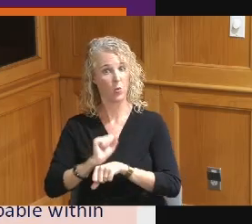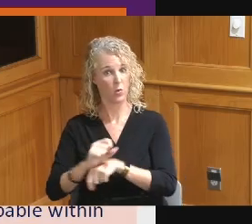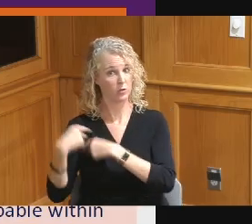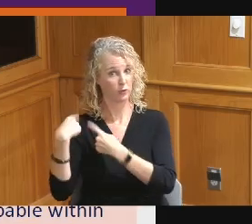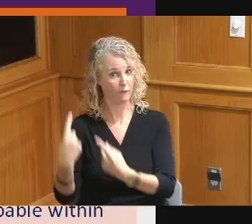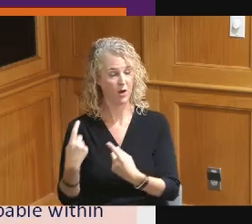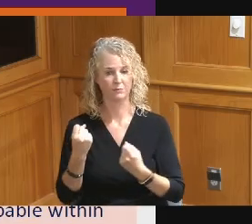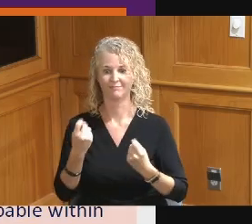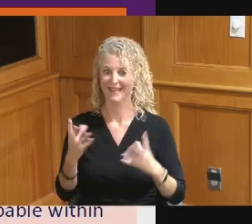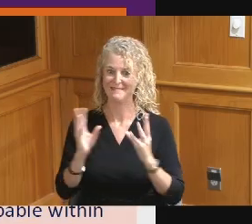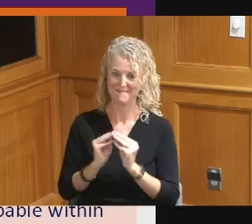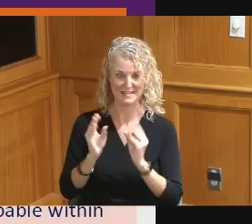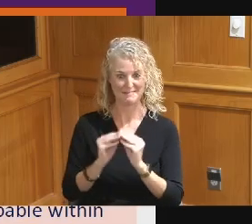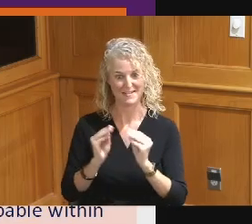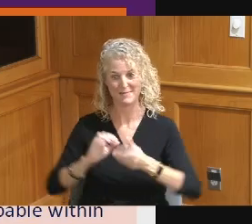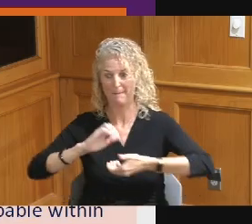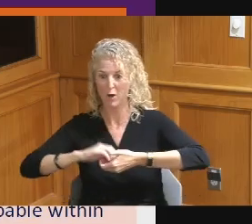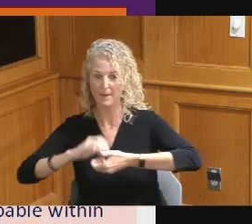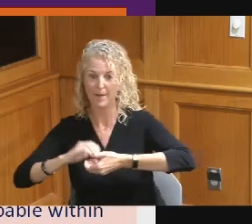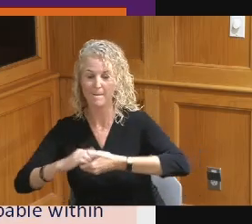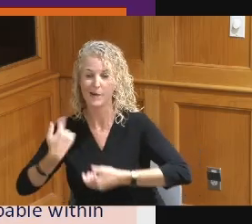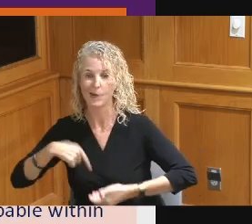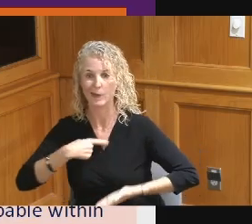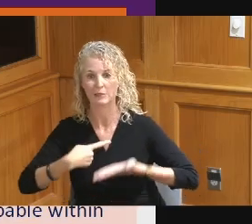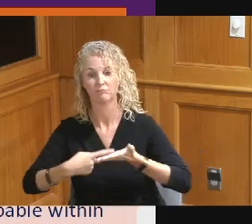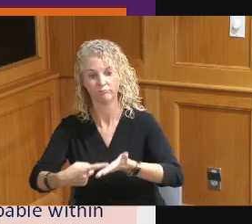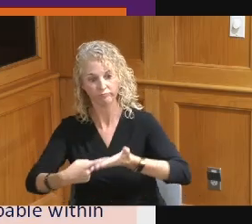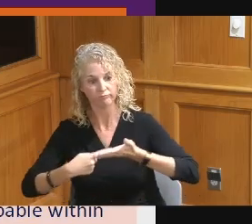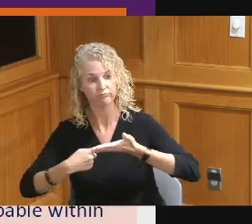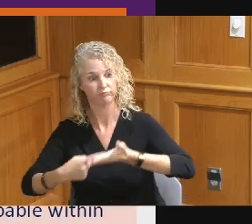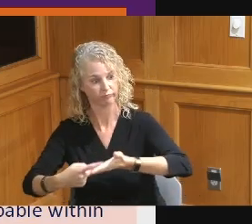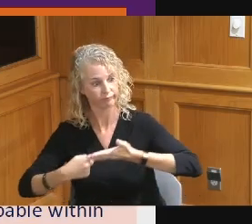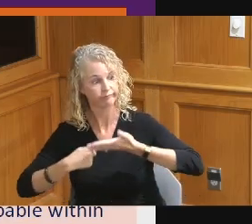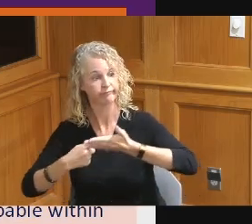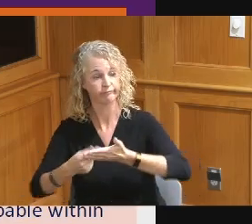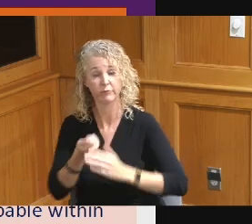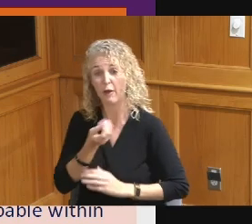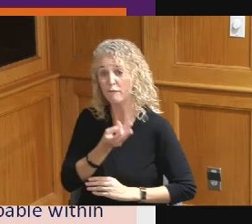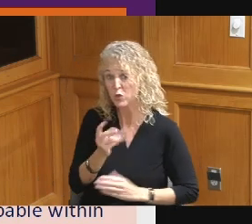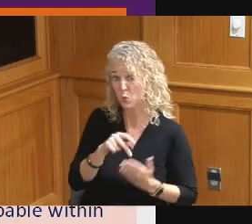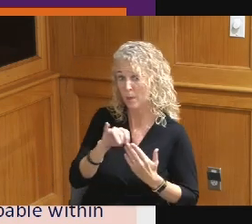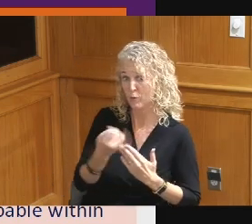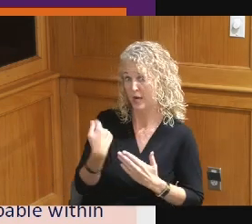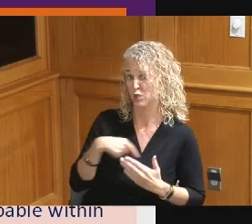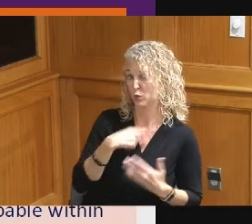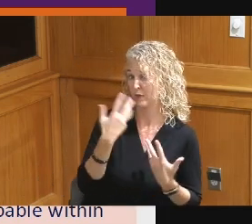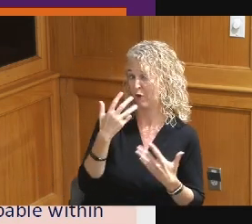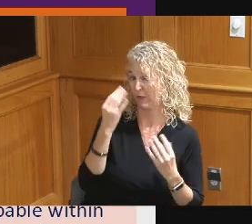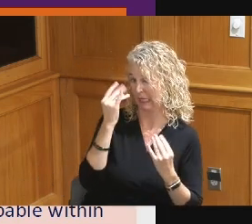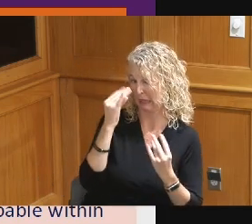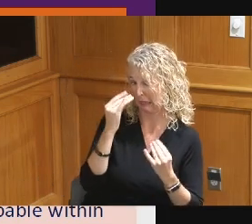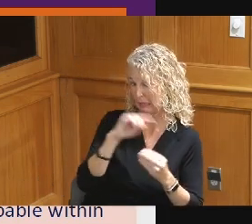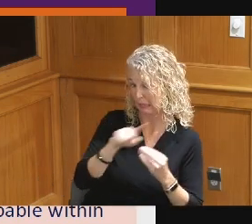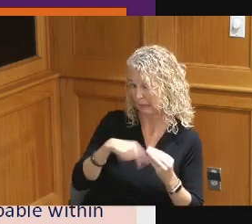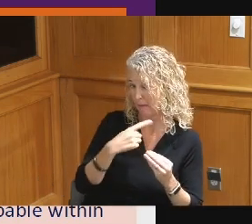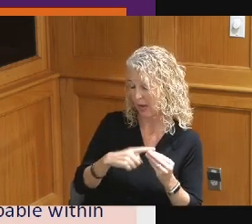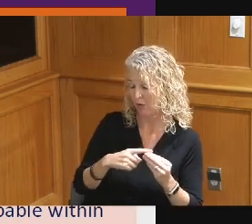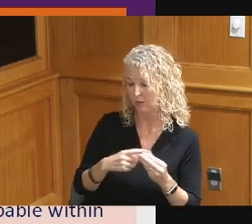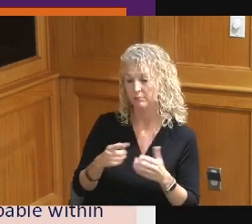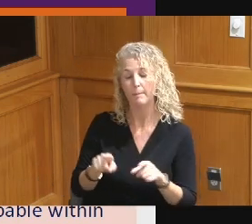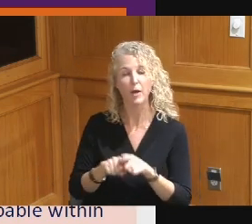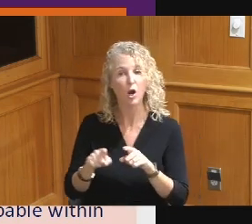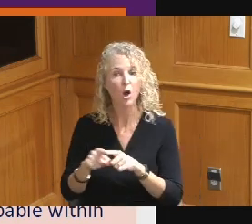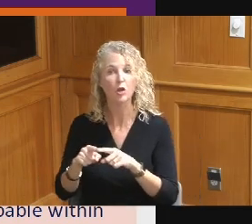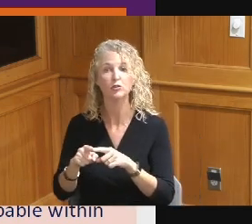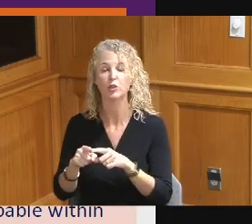those meetings we had with all those different partners, was to sort of figure this out, both with a couple potential projects and just generally looking at